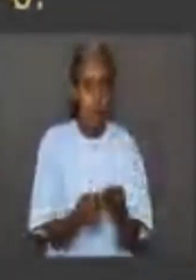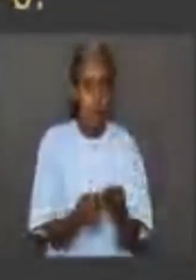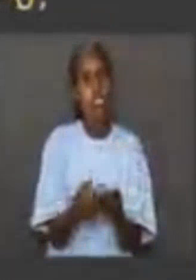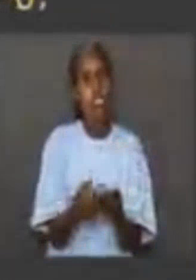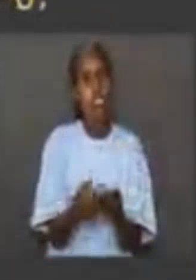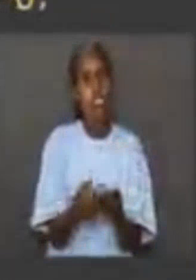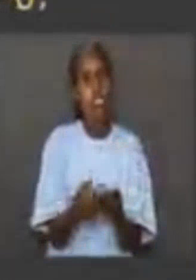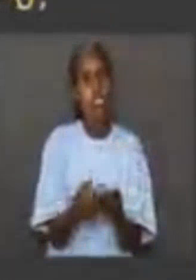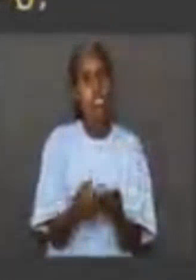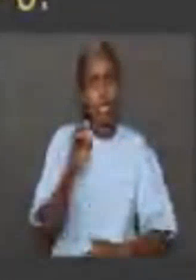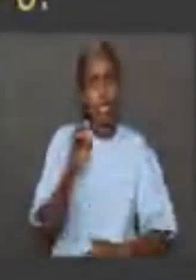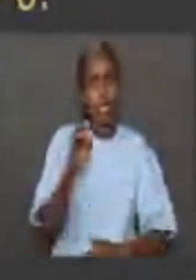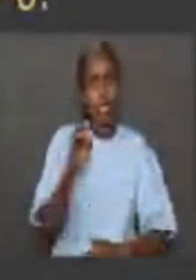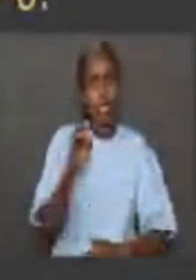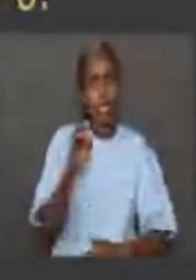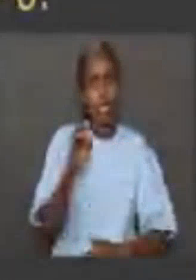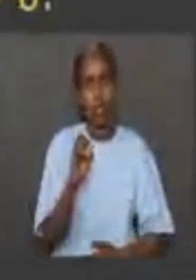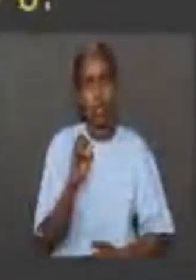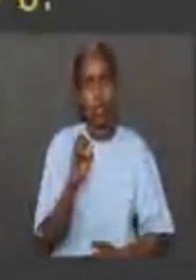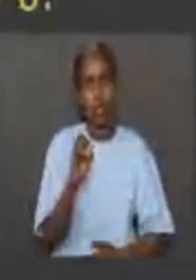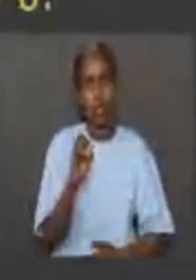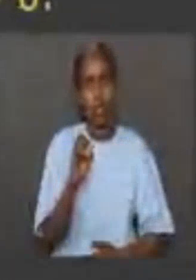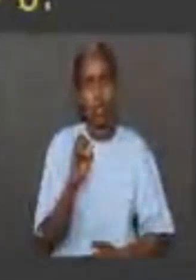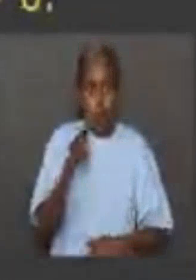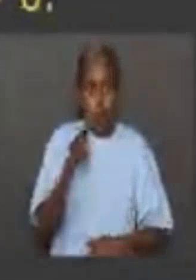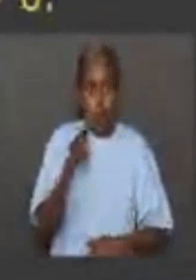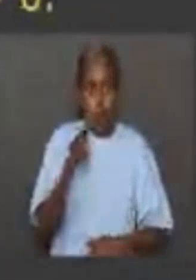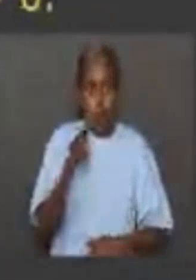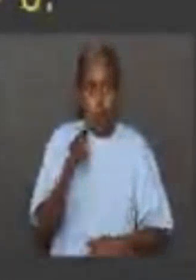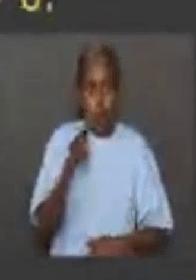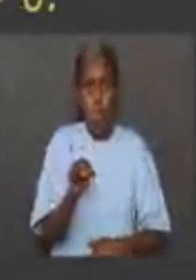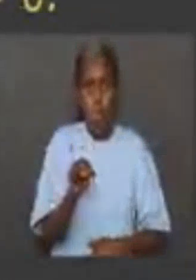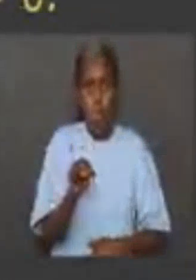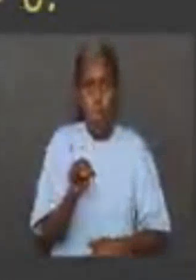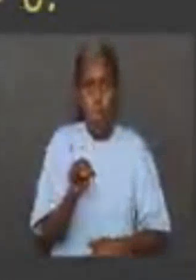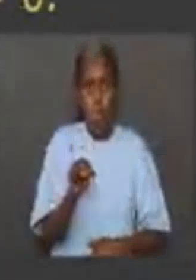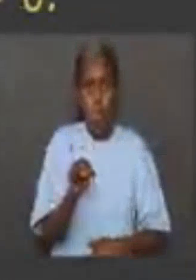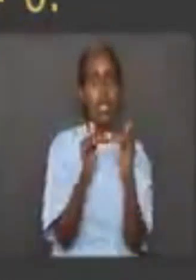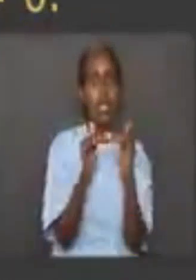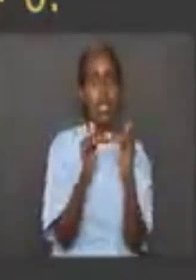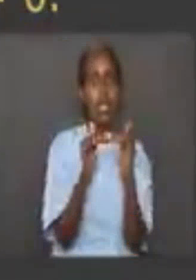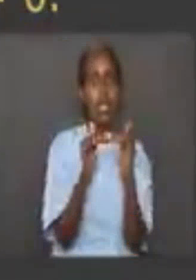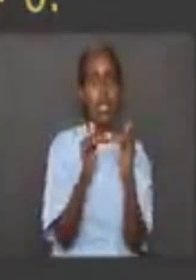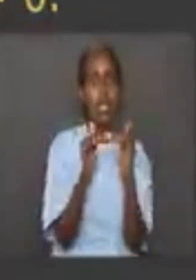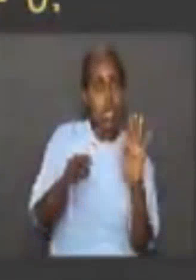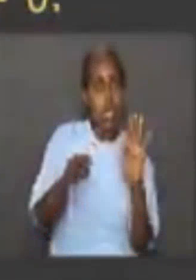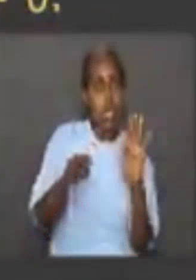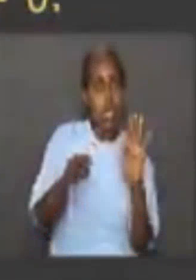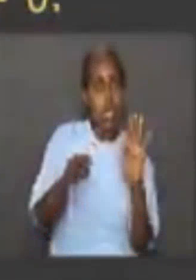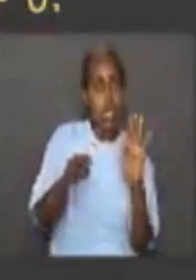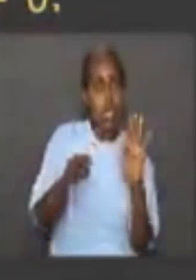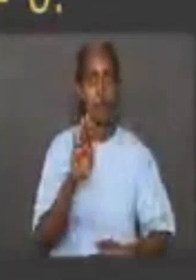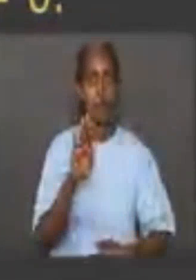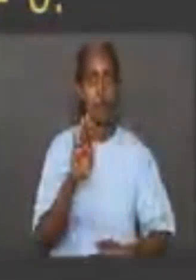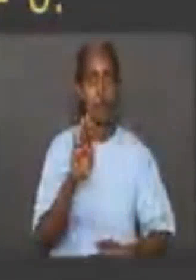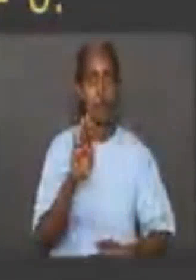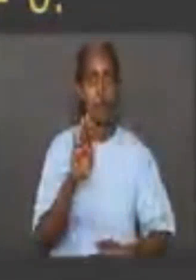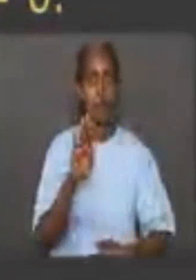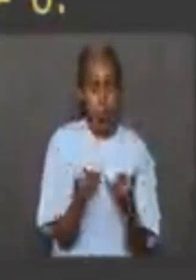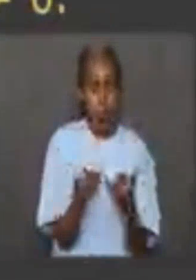zero of the polynomial is equal to negative b over